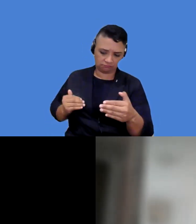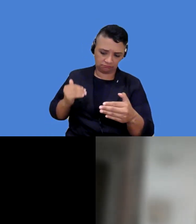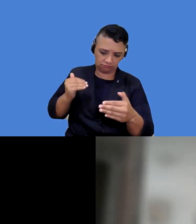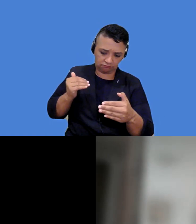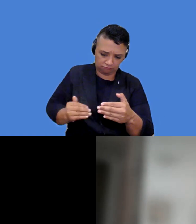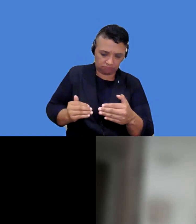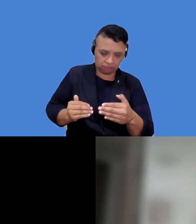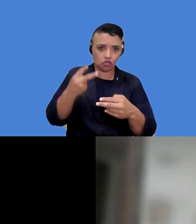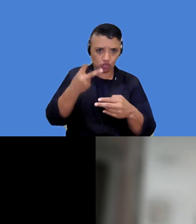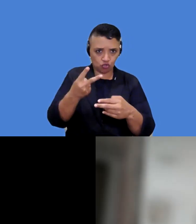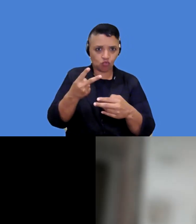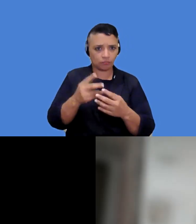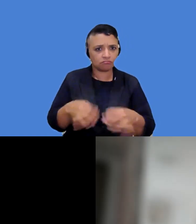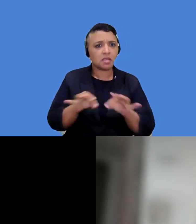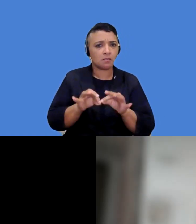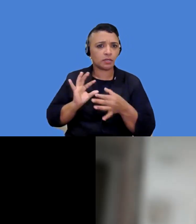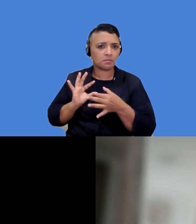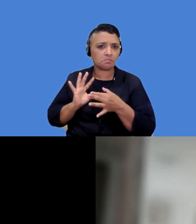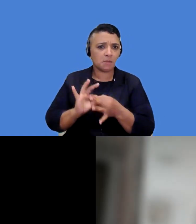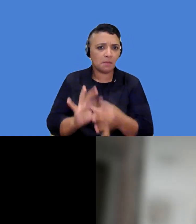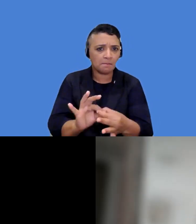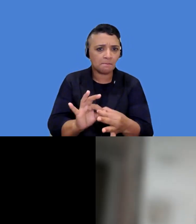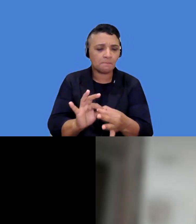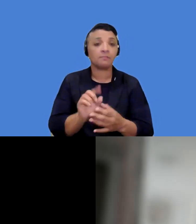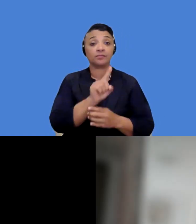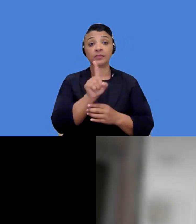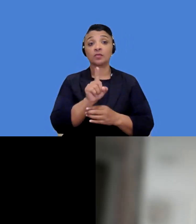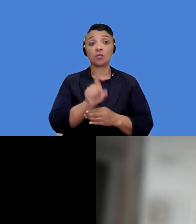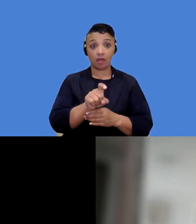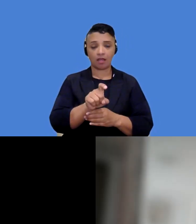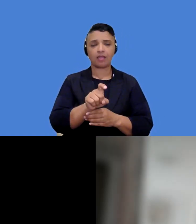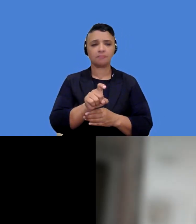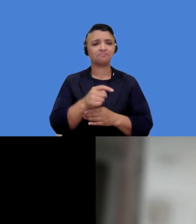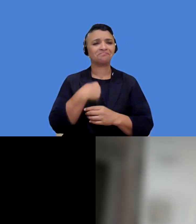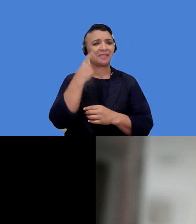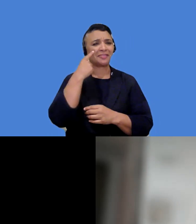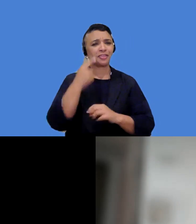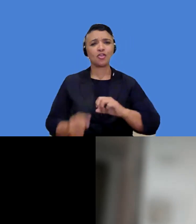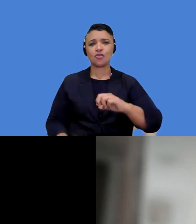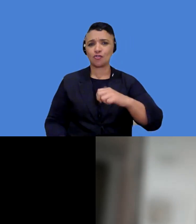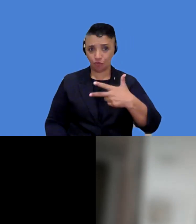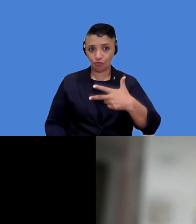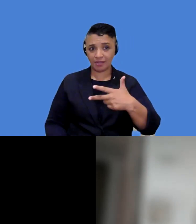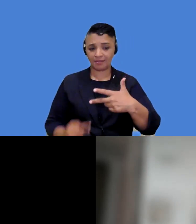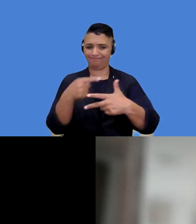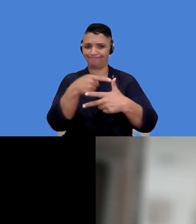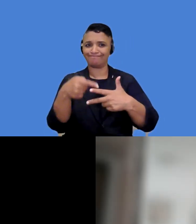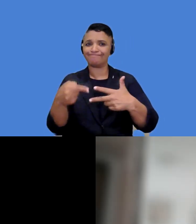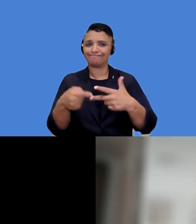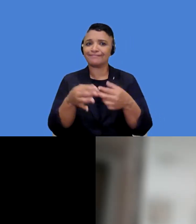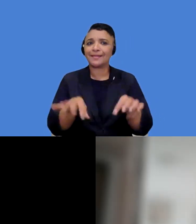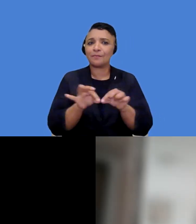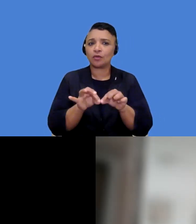Disability Summit, mainly because of three elements. The first element is